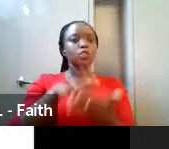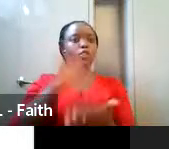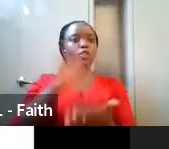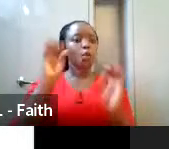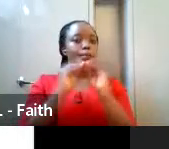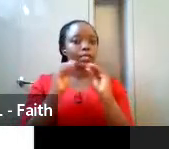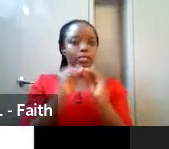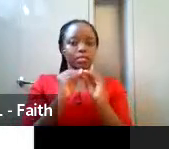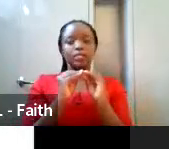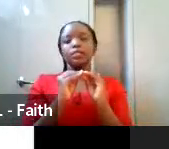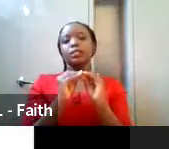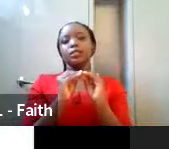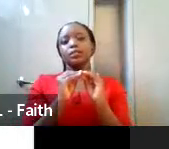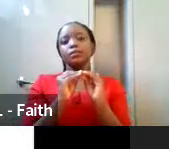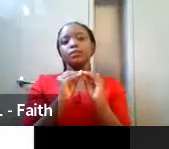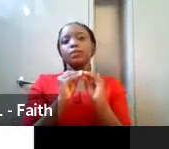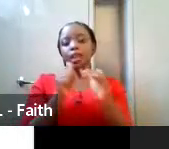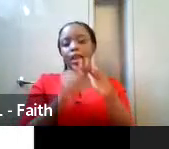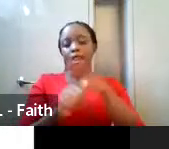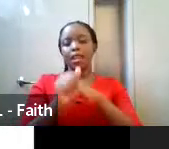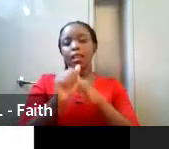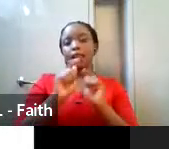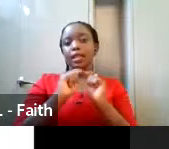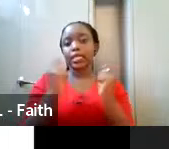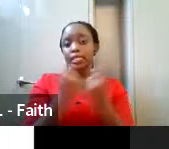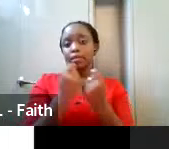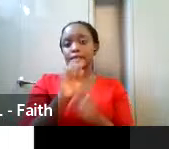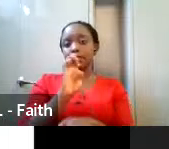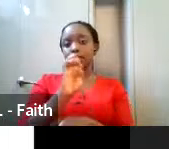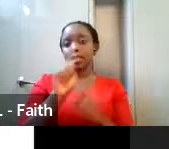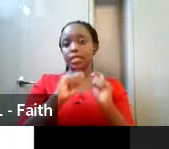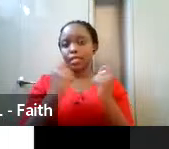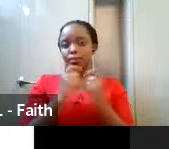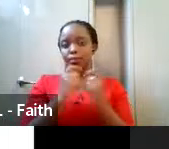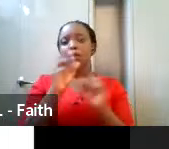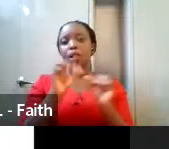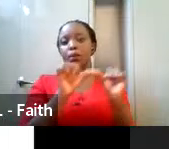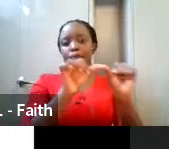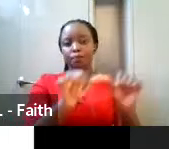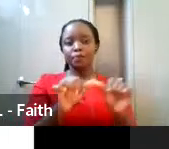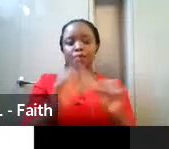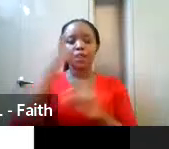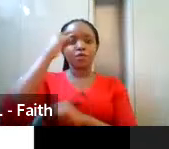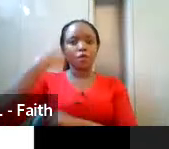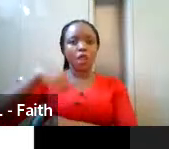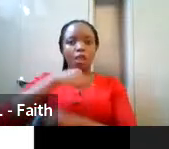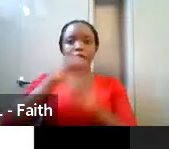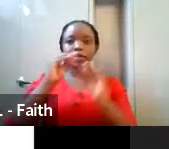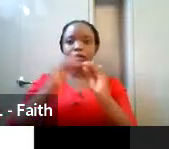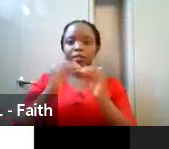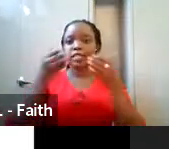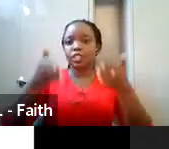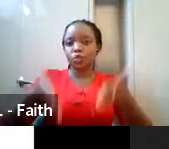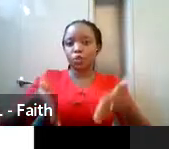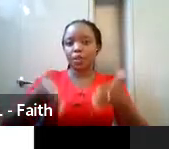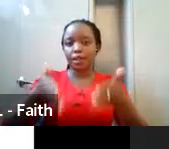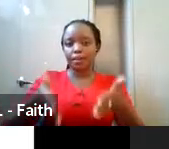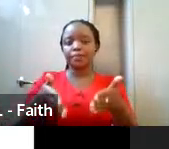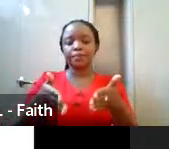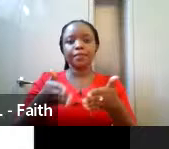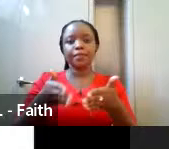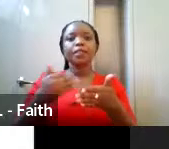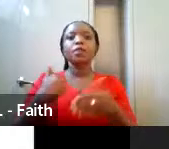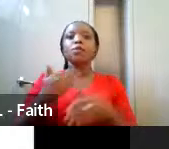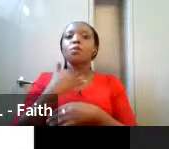on eTIMS as we proceed. And for our session for today, I would really like